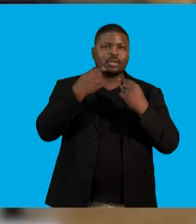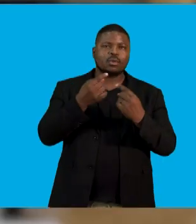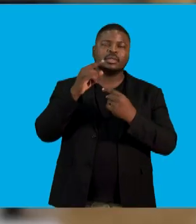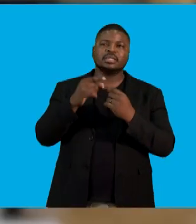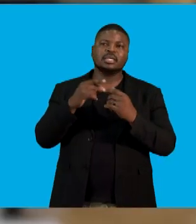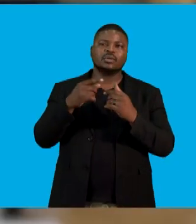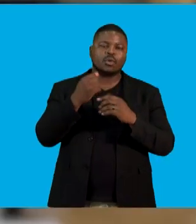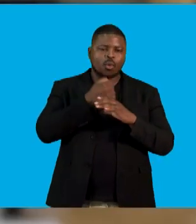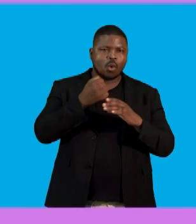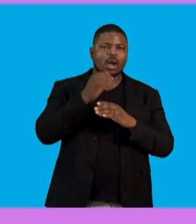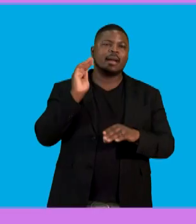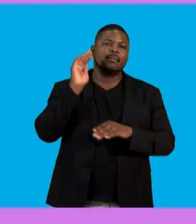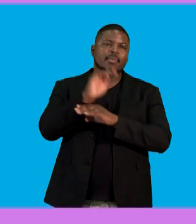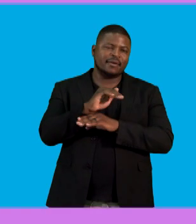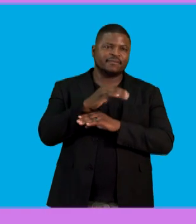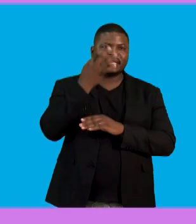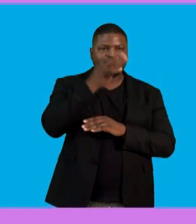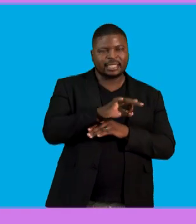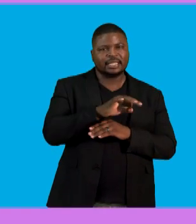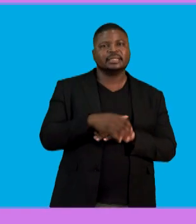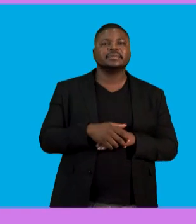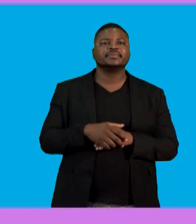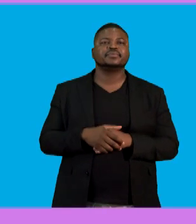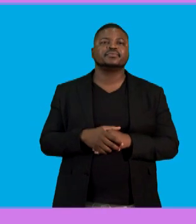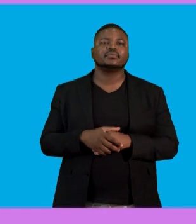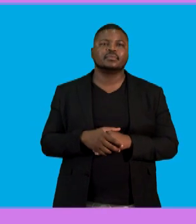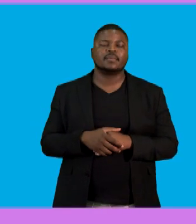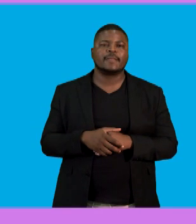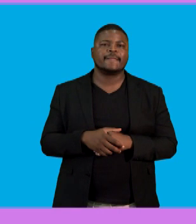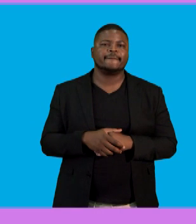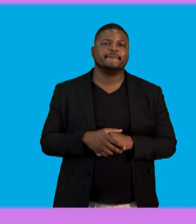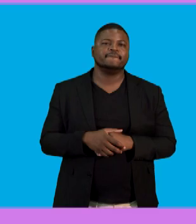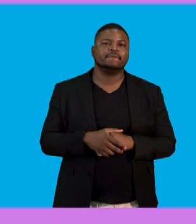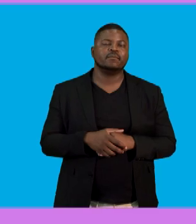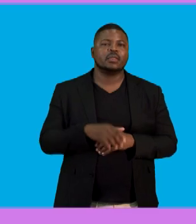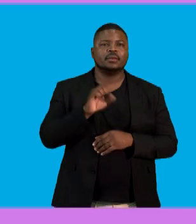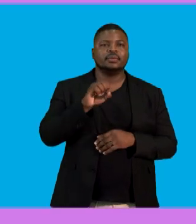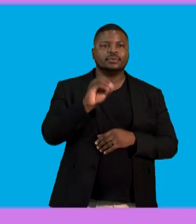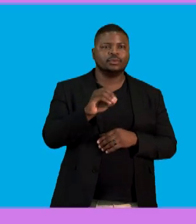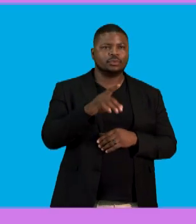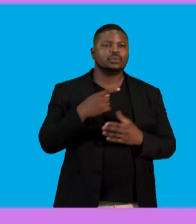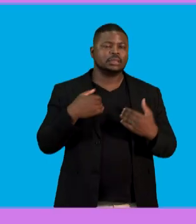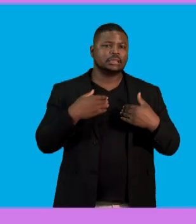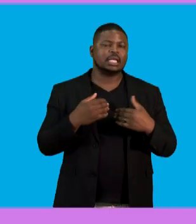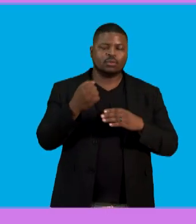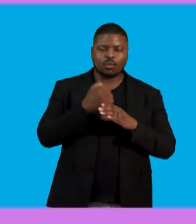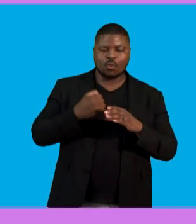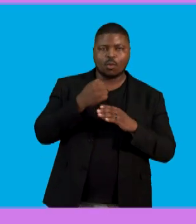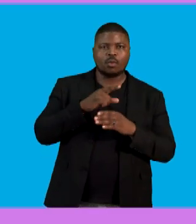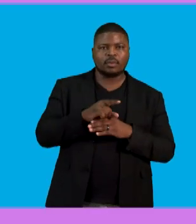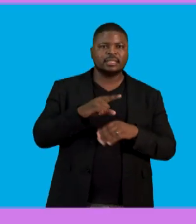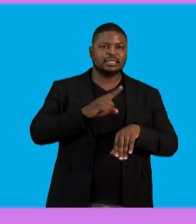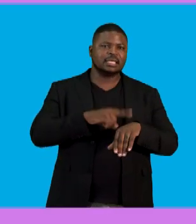above 15 minutes. So we will take the maximum time, the maximum cooking time for this mixture. So Mpho started cooking this mixture